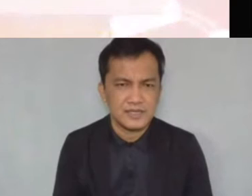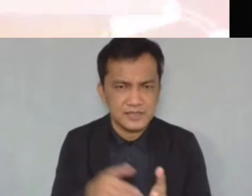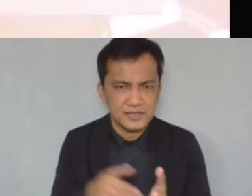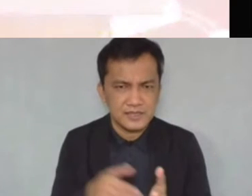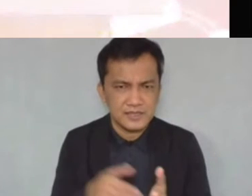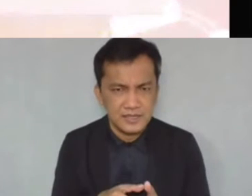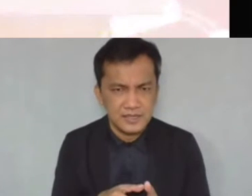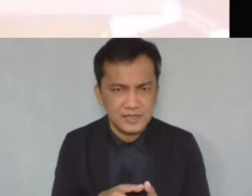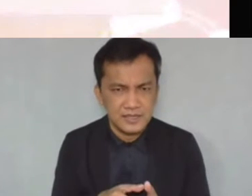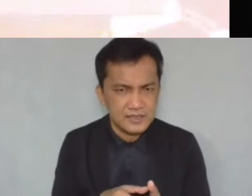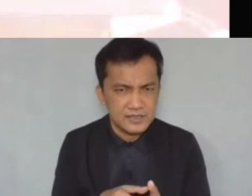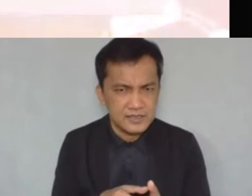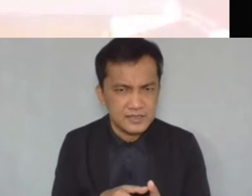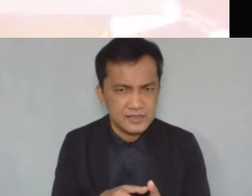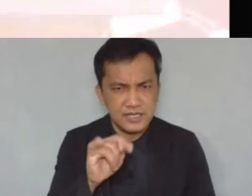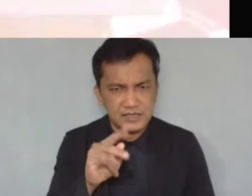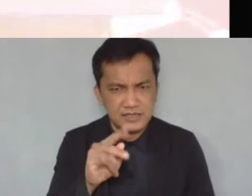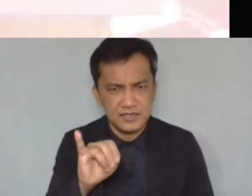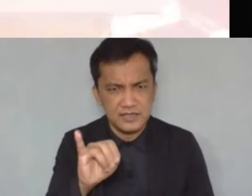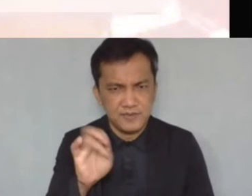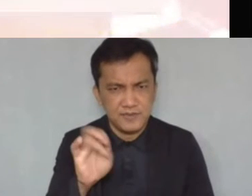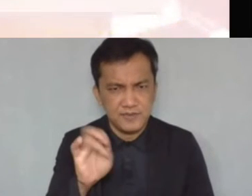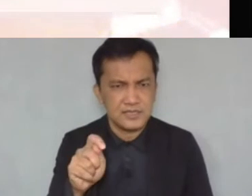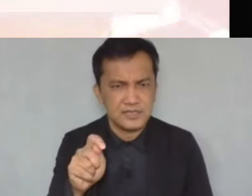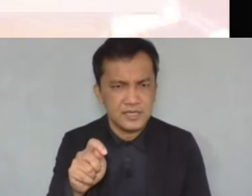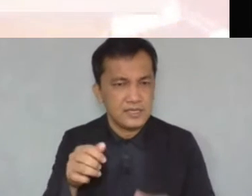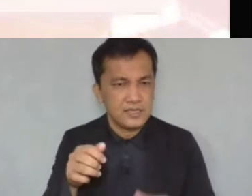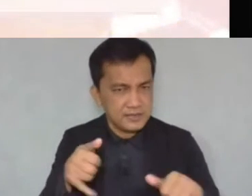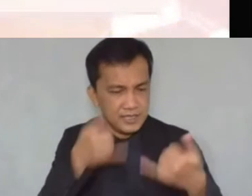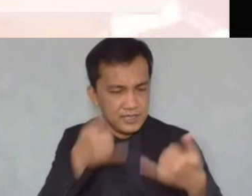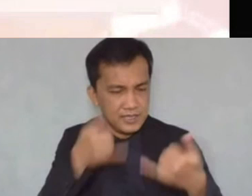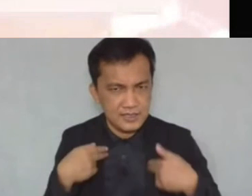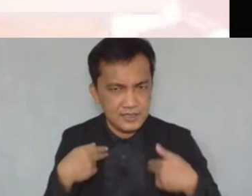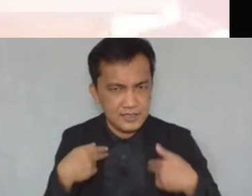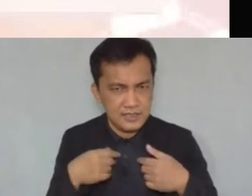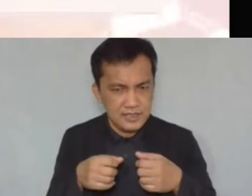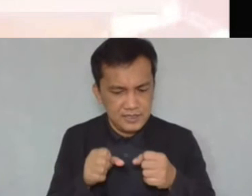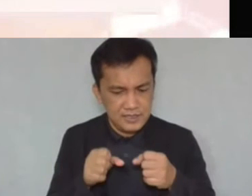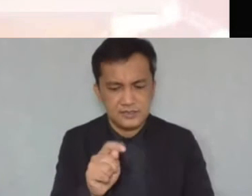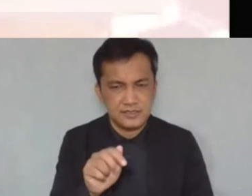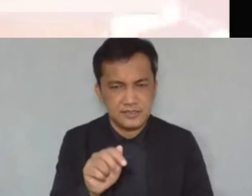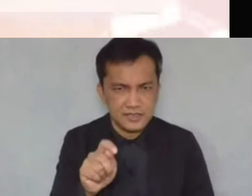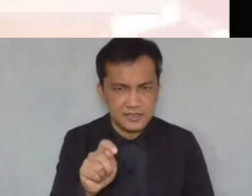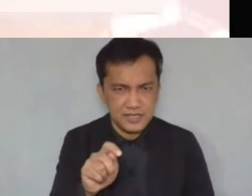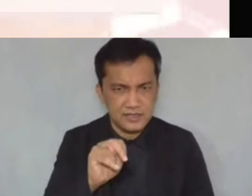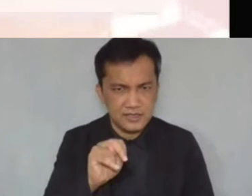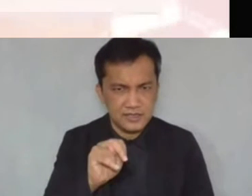Invest. Again, another Gen X talk. Paving the way